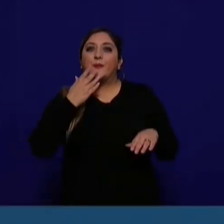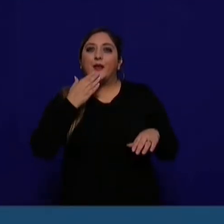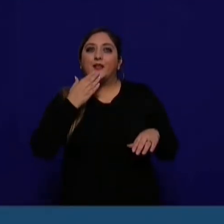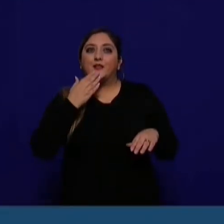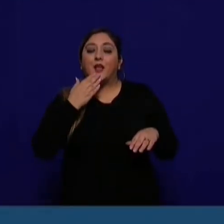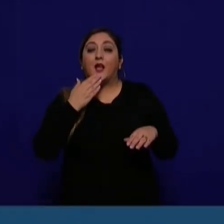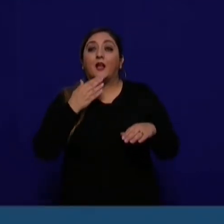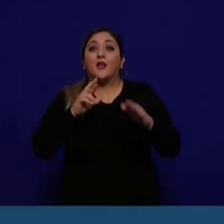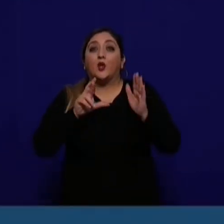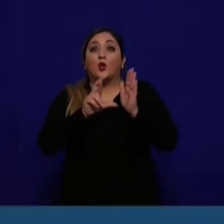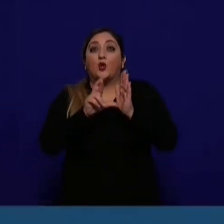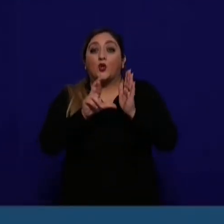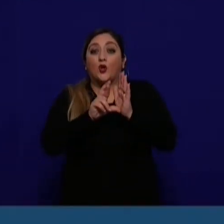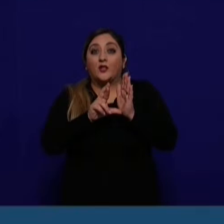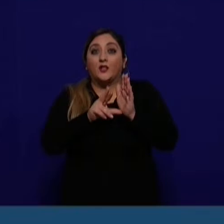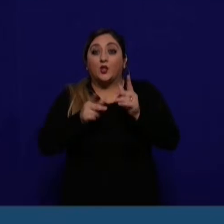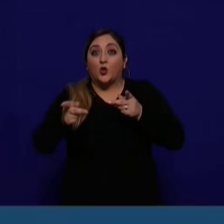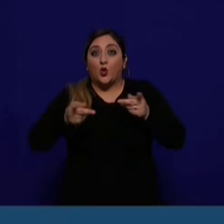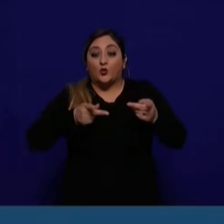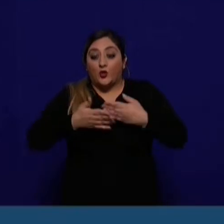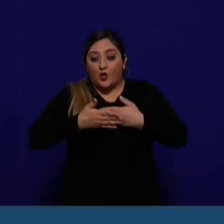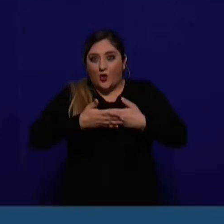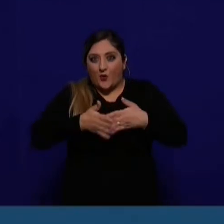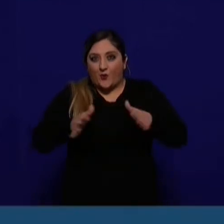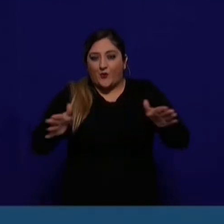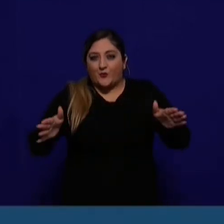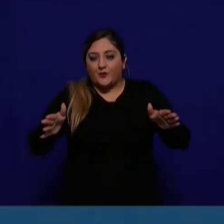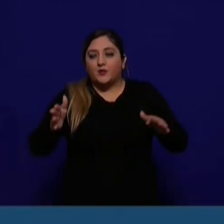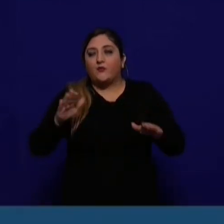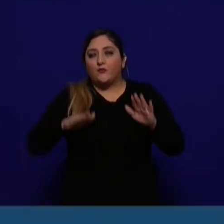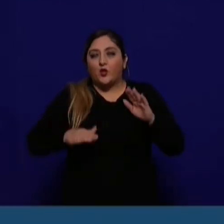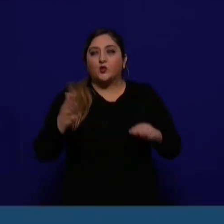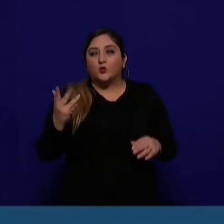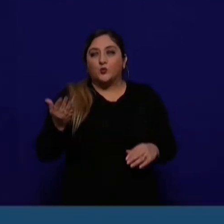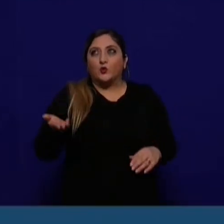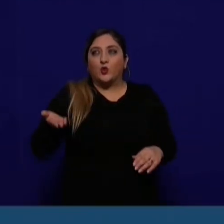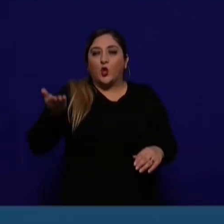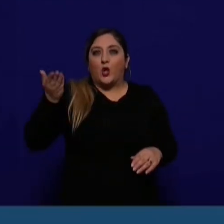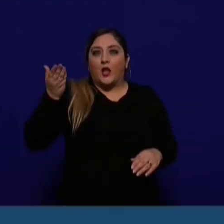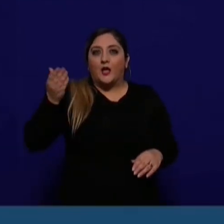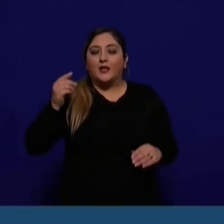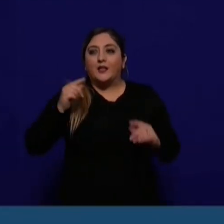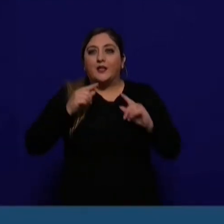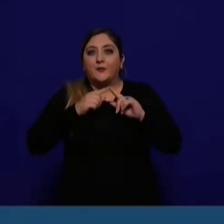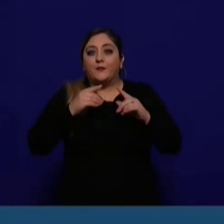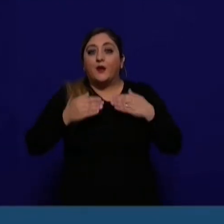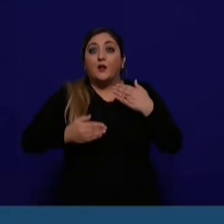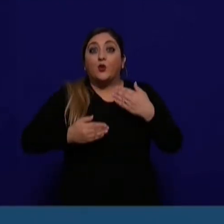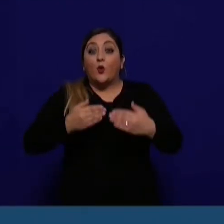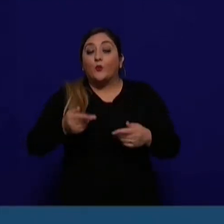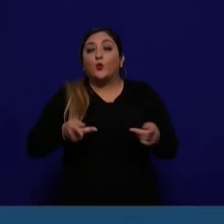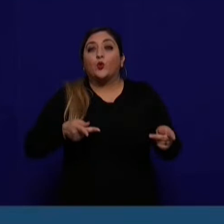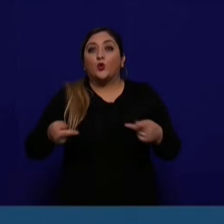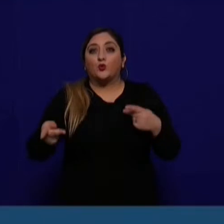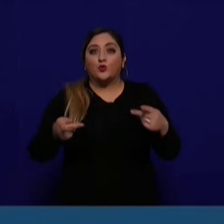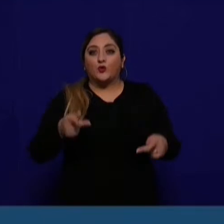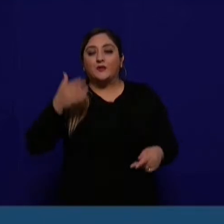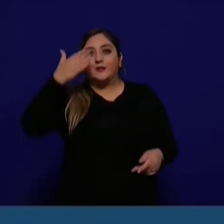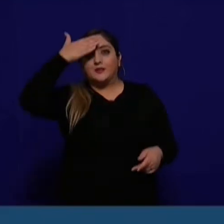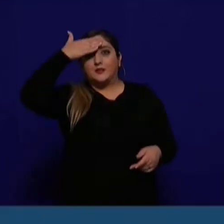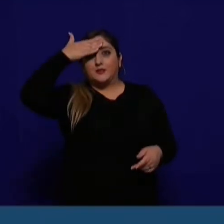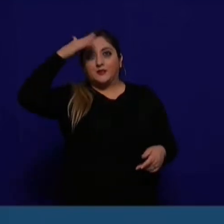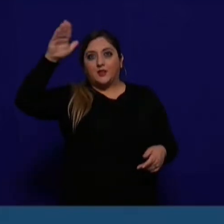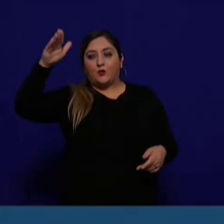dawn il-miżuri li għandna fil-post jistgħu jiżdiedu xi ftit, però importanti li dejjem ikun il-kontroll. Fakkarkom li kulħadd